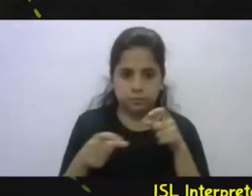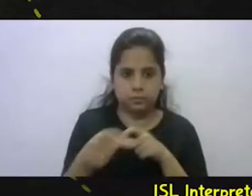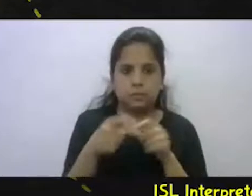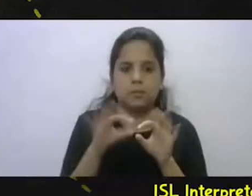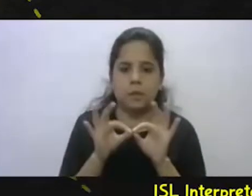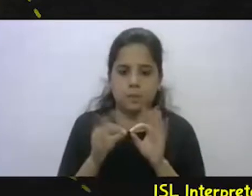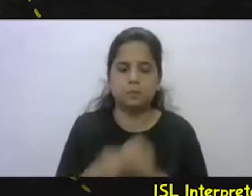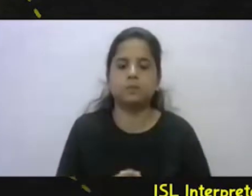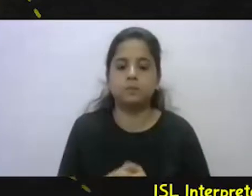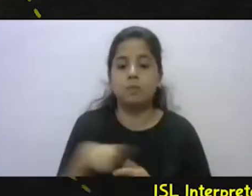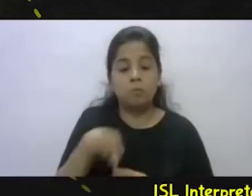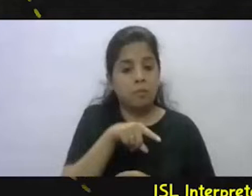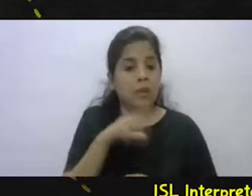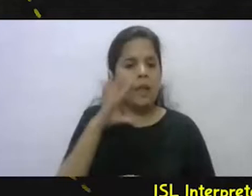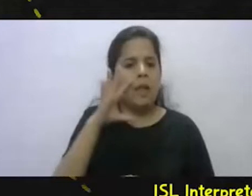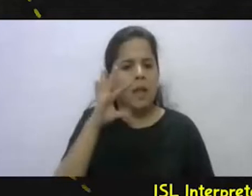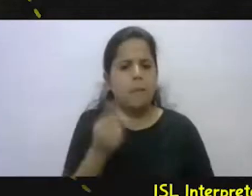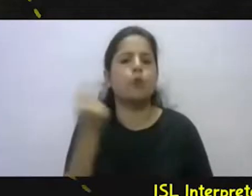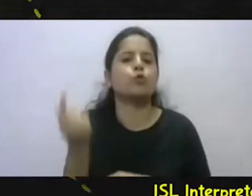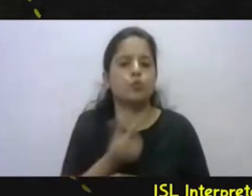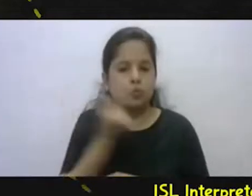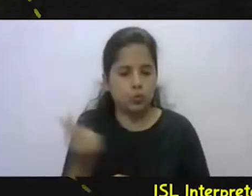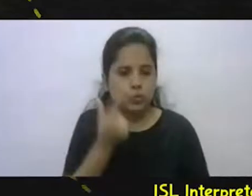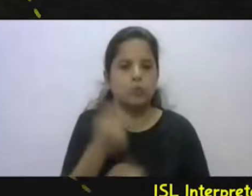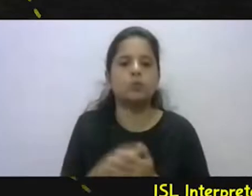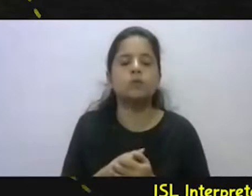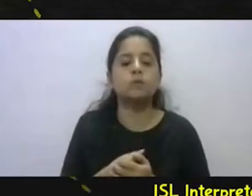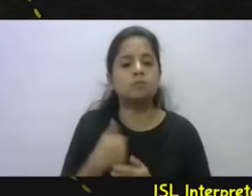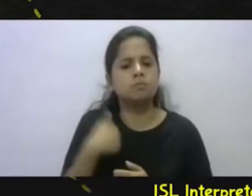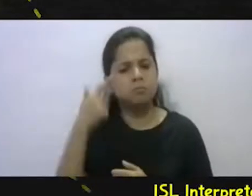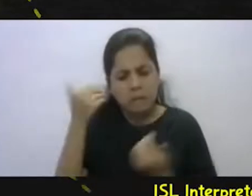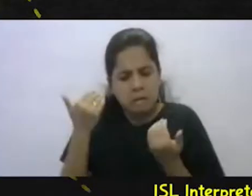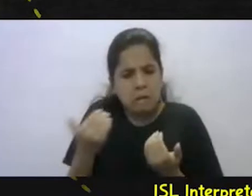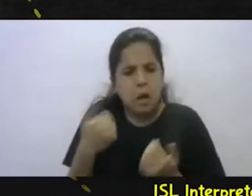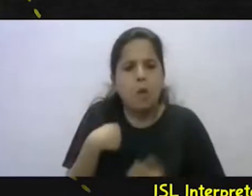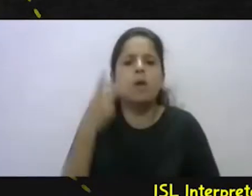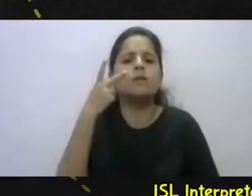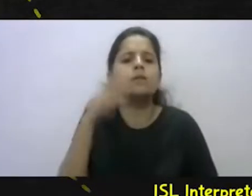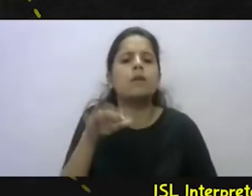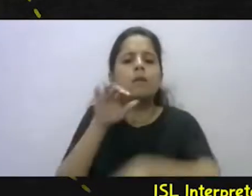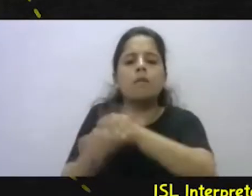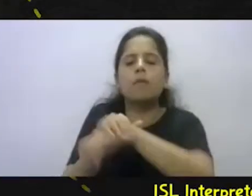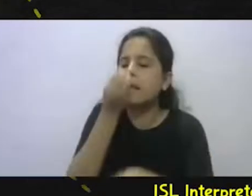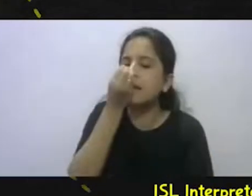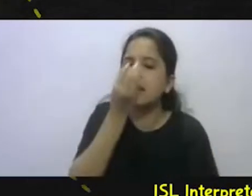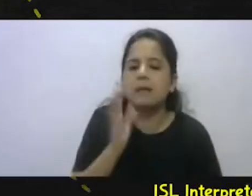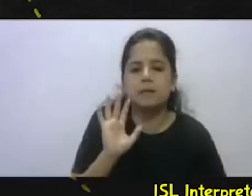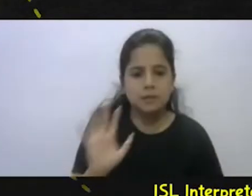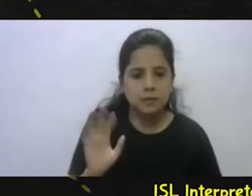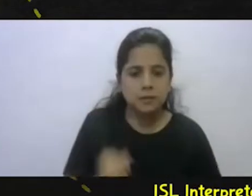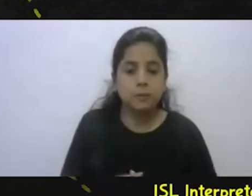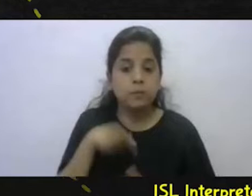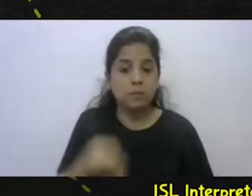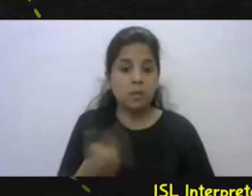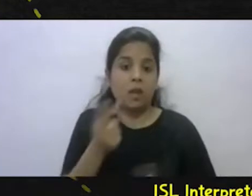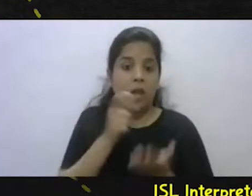been incredibly useful in the years that have followed, because, right now, recognition is easy. In an age of